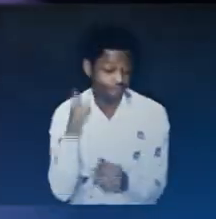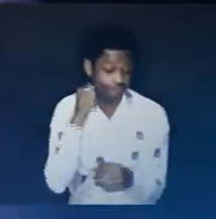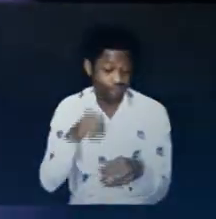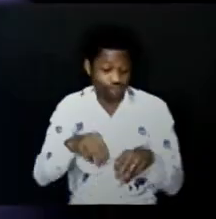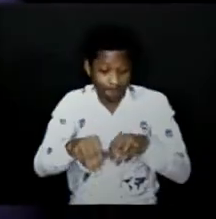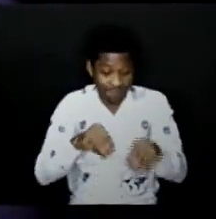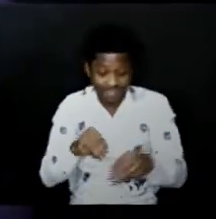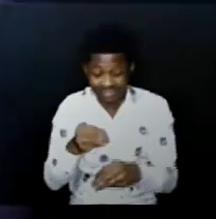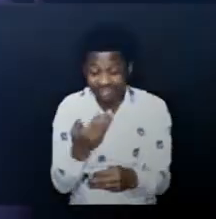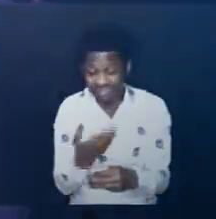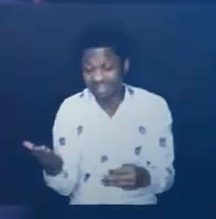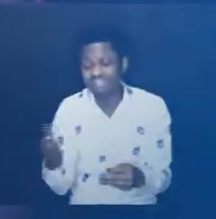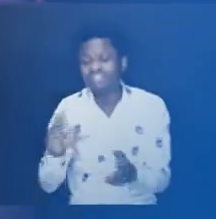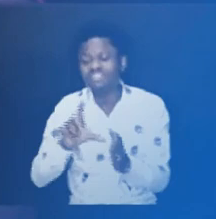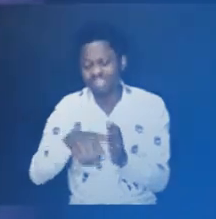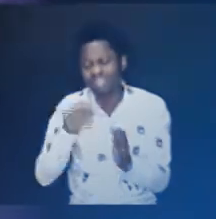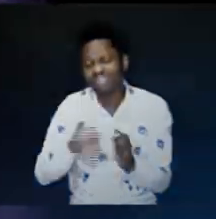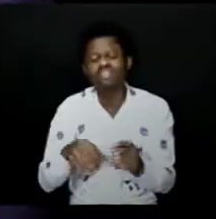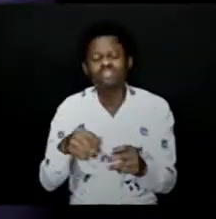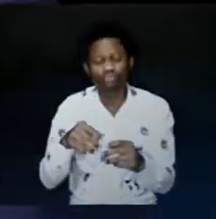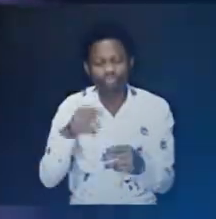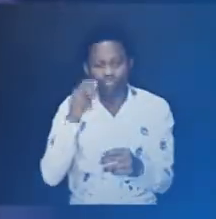Arising from two key problems.